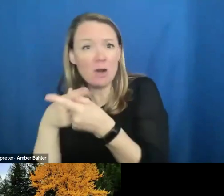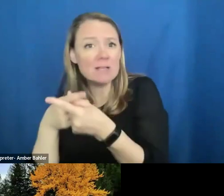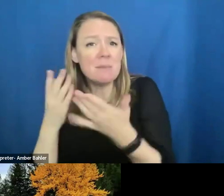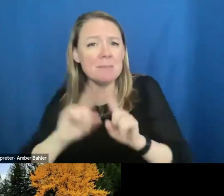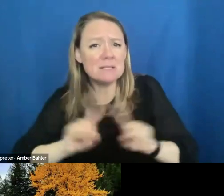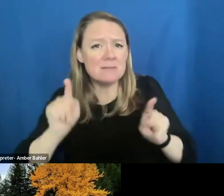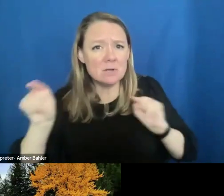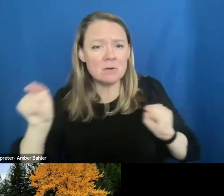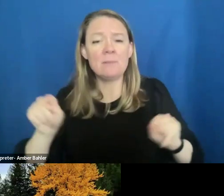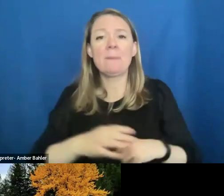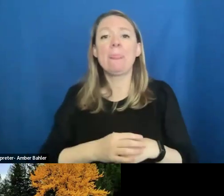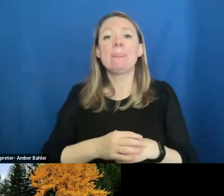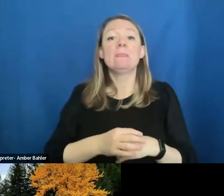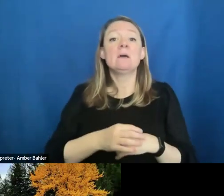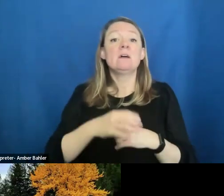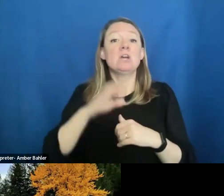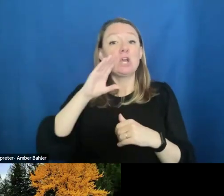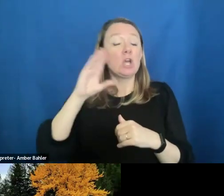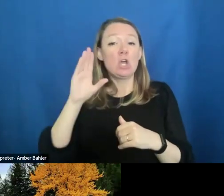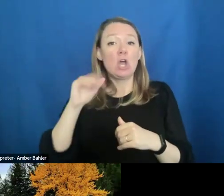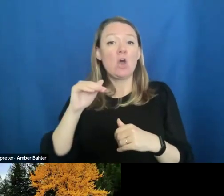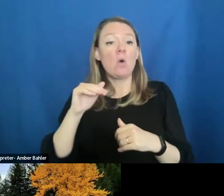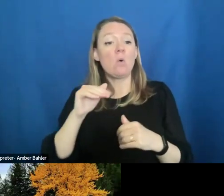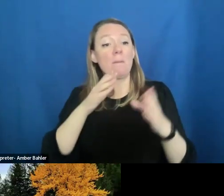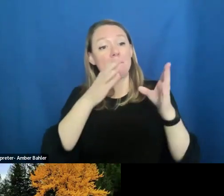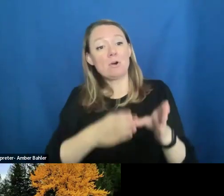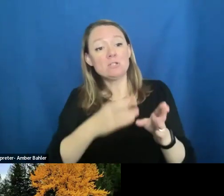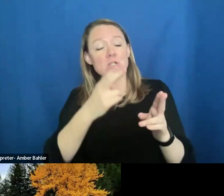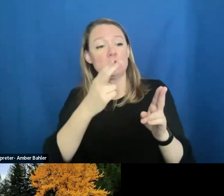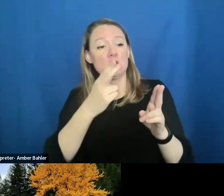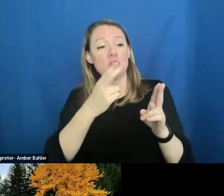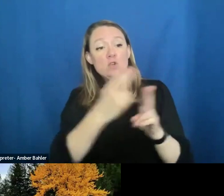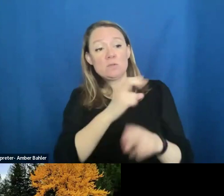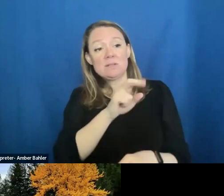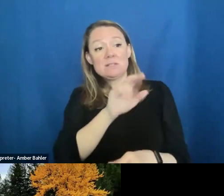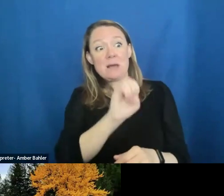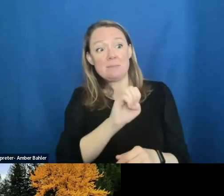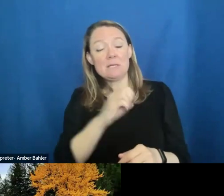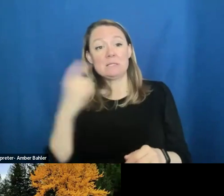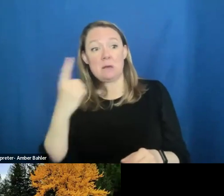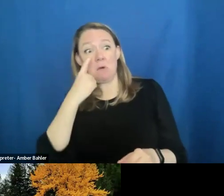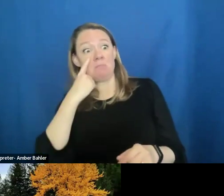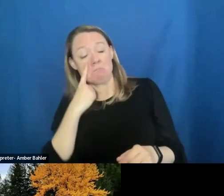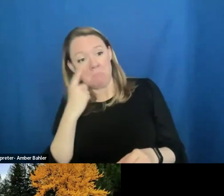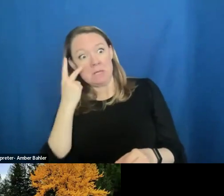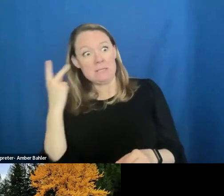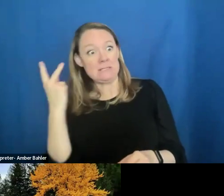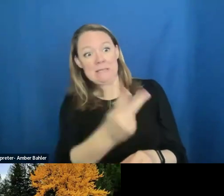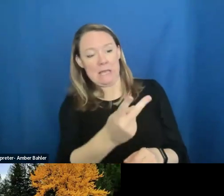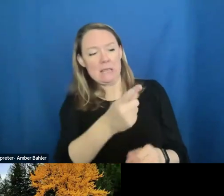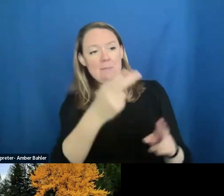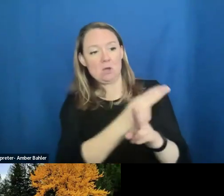who may report that they see someone in crisis or reach out to the crisis line, certainly could be someone who's using stimulants